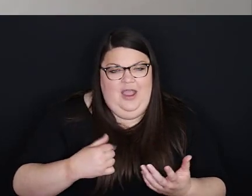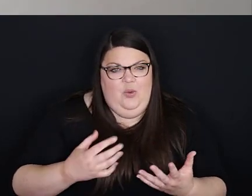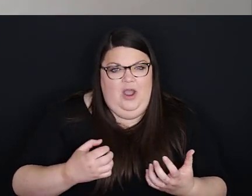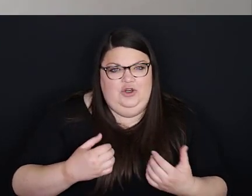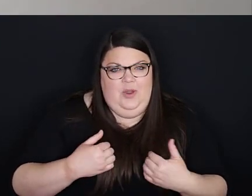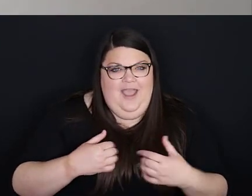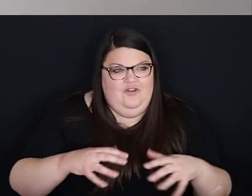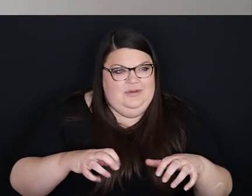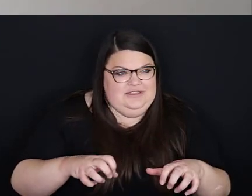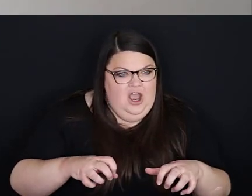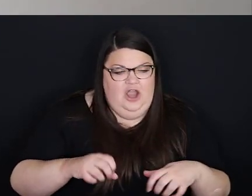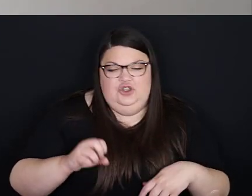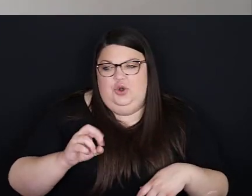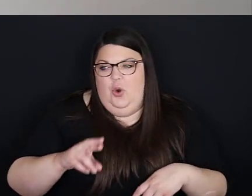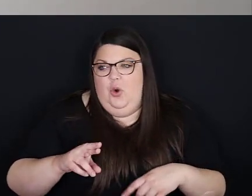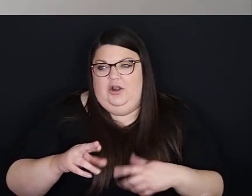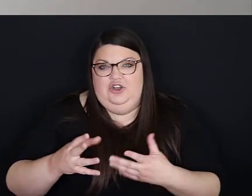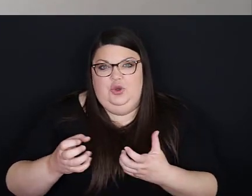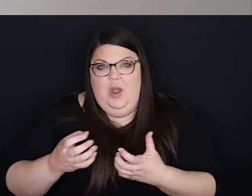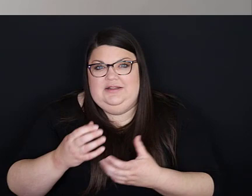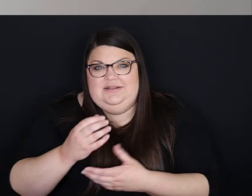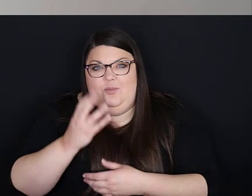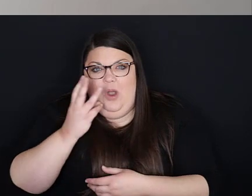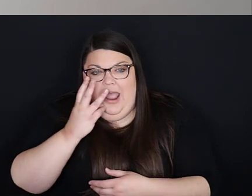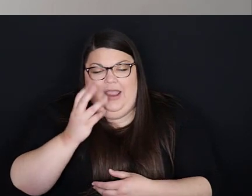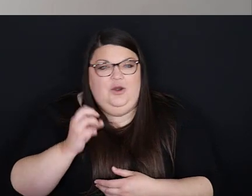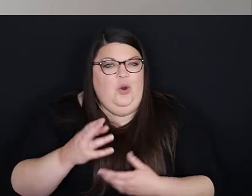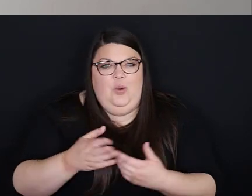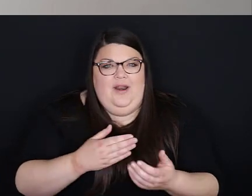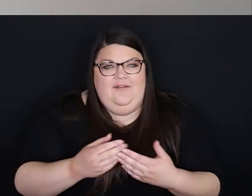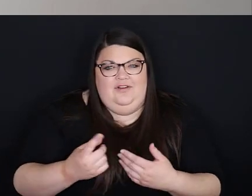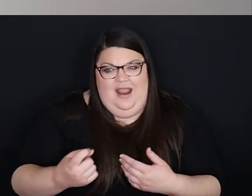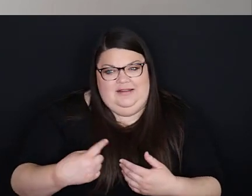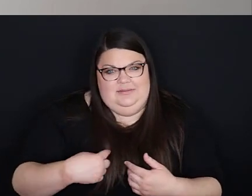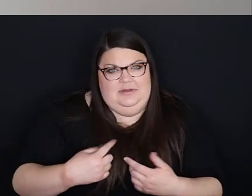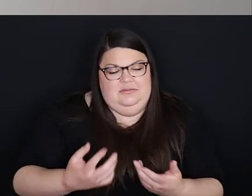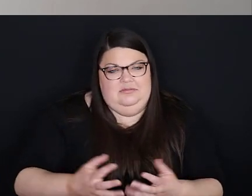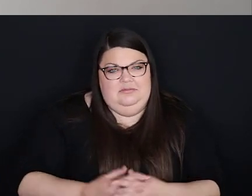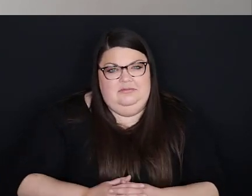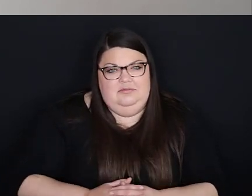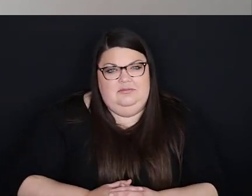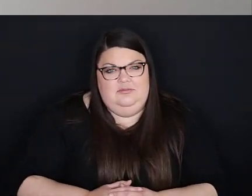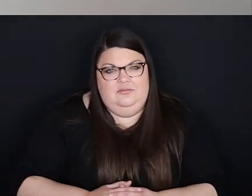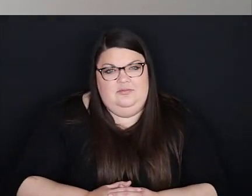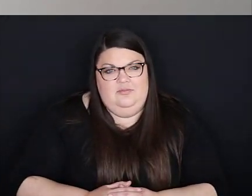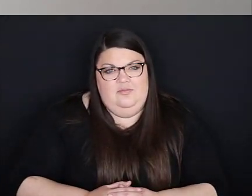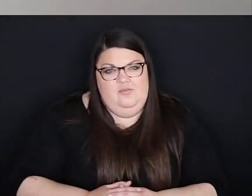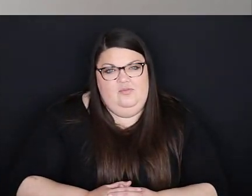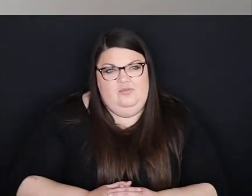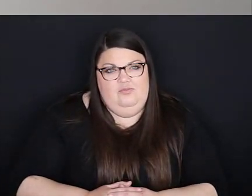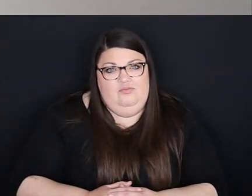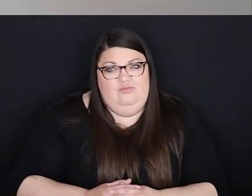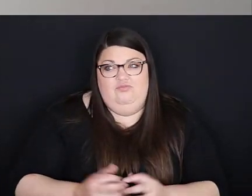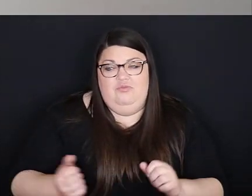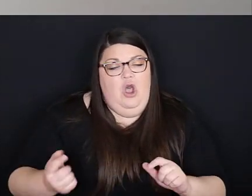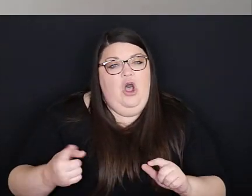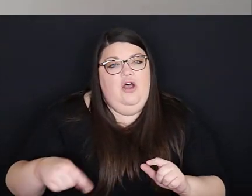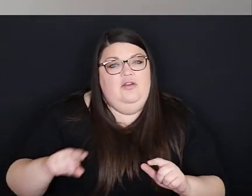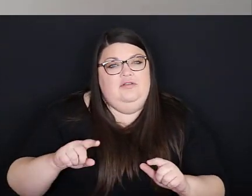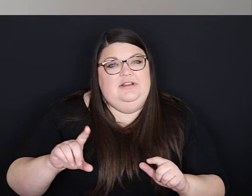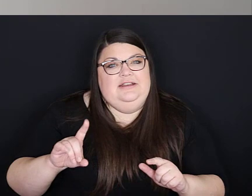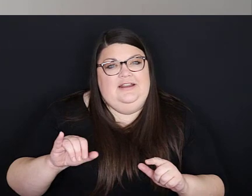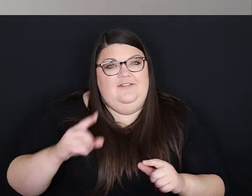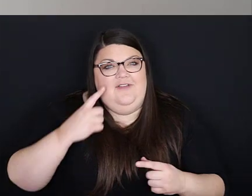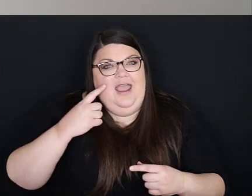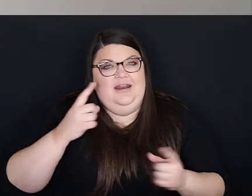I would like to have a massage, or would you like some wine, or whatever. And so they all did, you